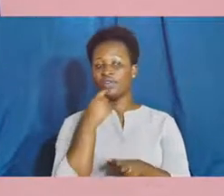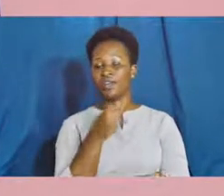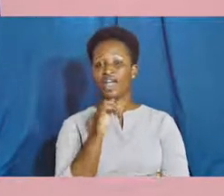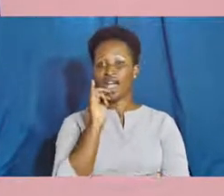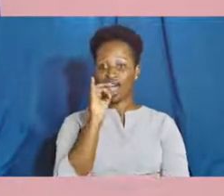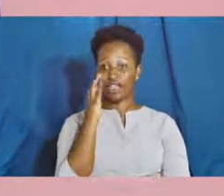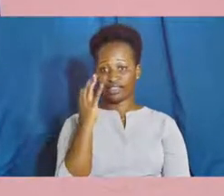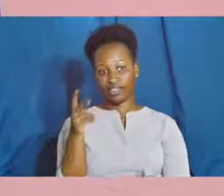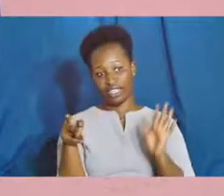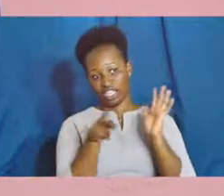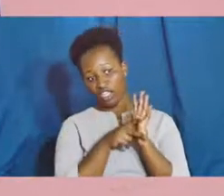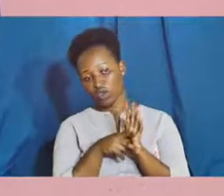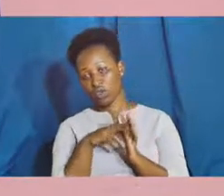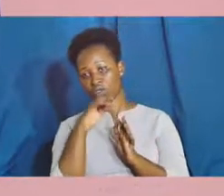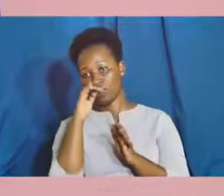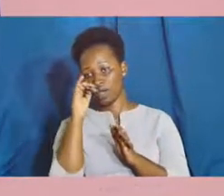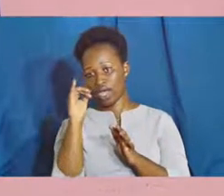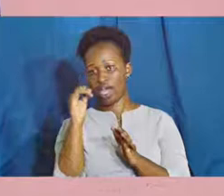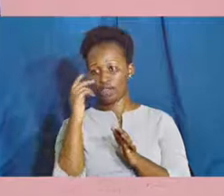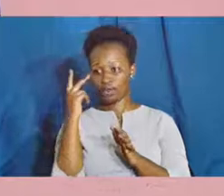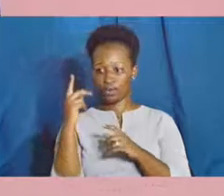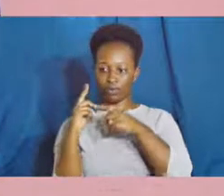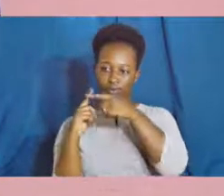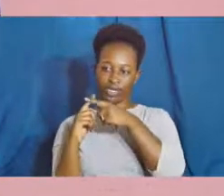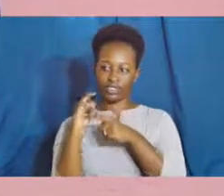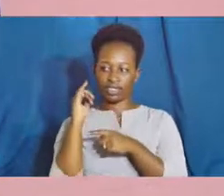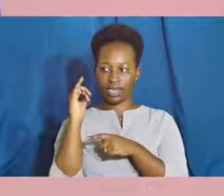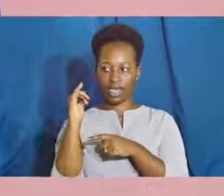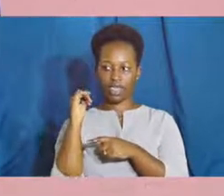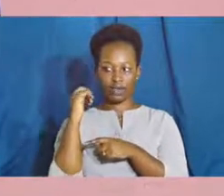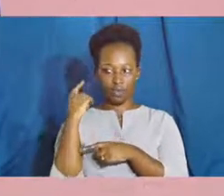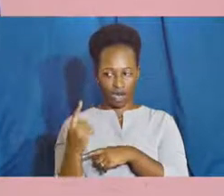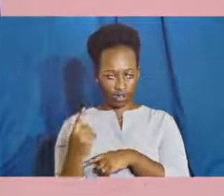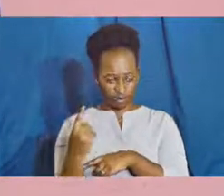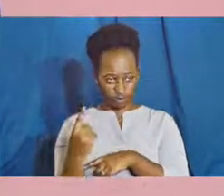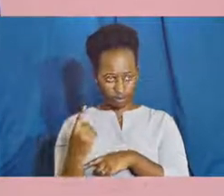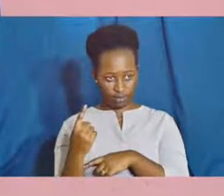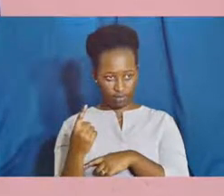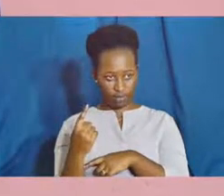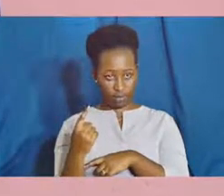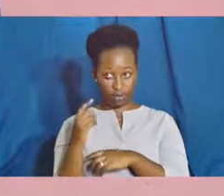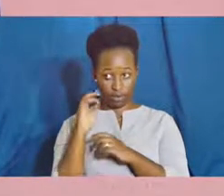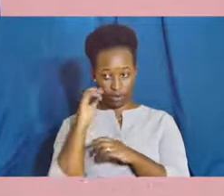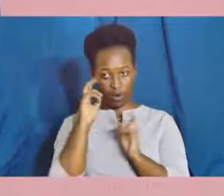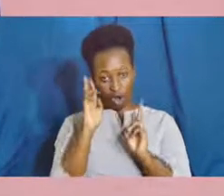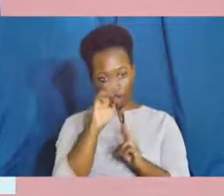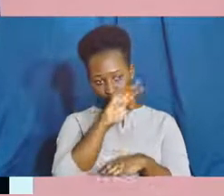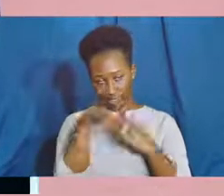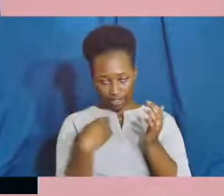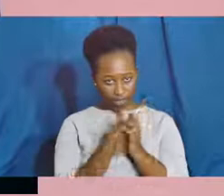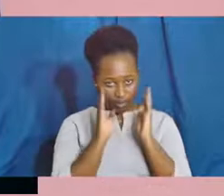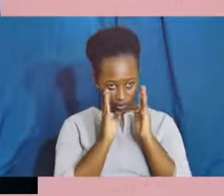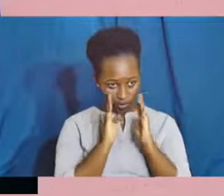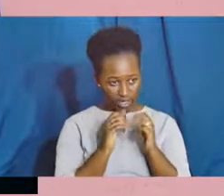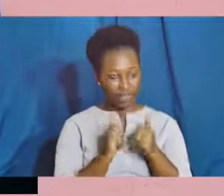equals to I2 plus I1. I hope that you are following. Are you all following?